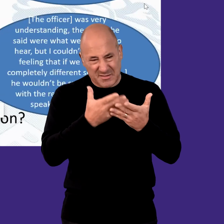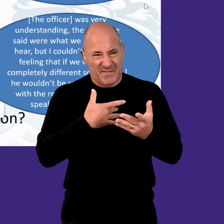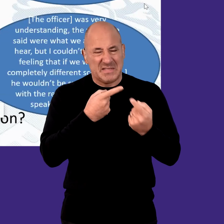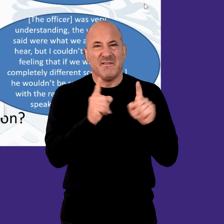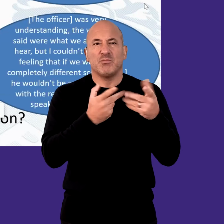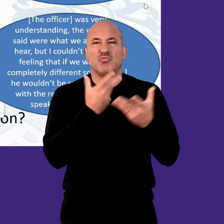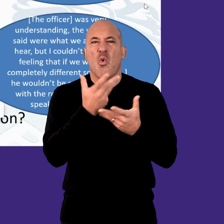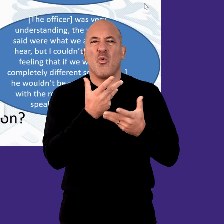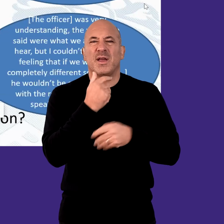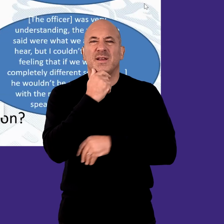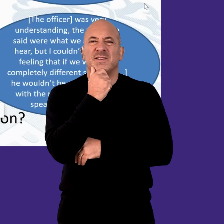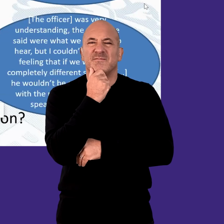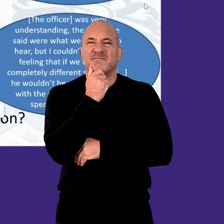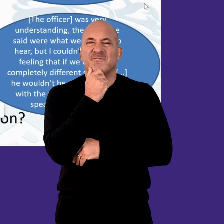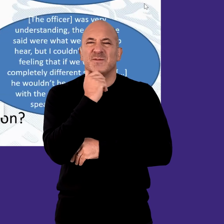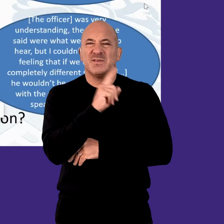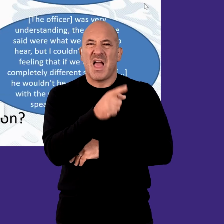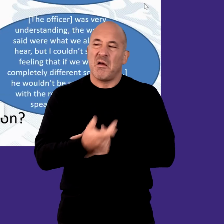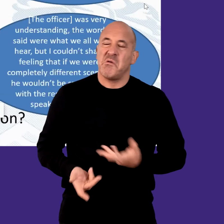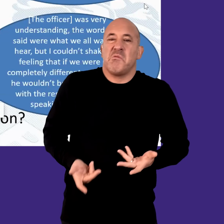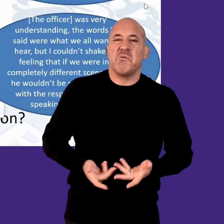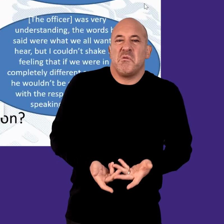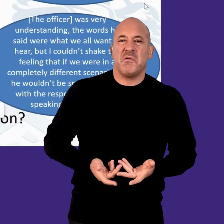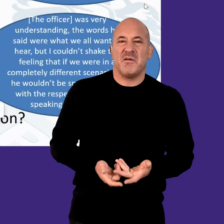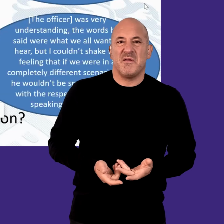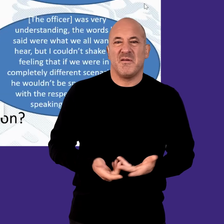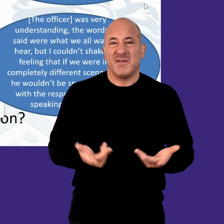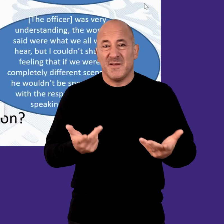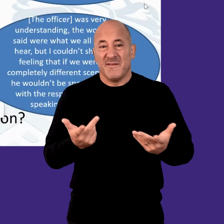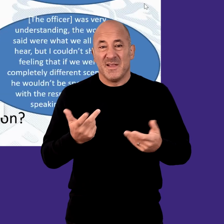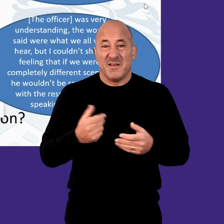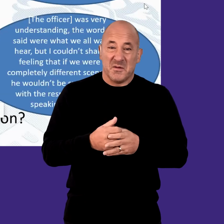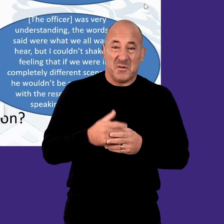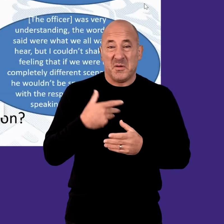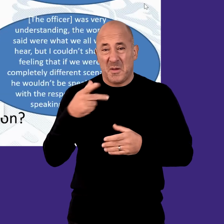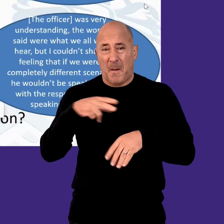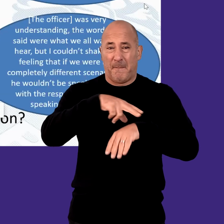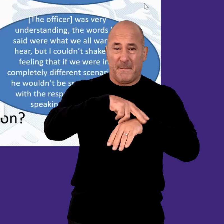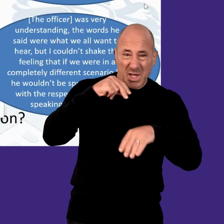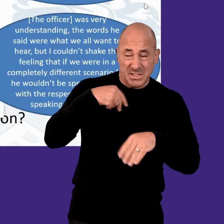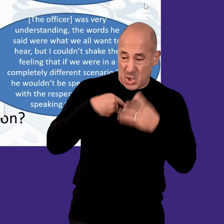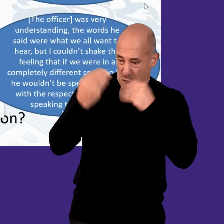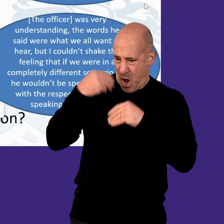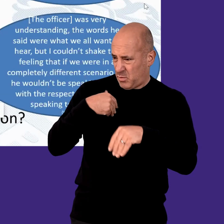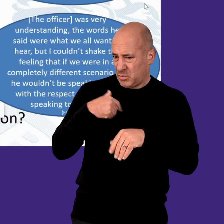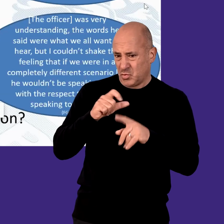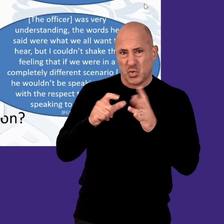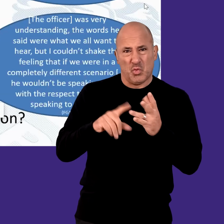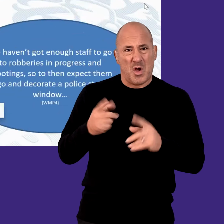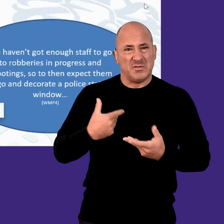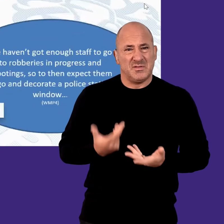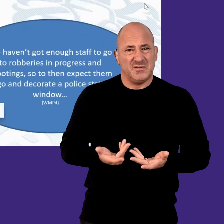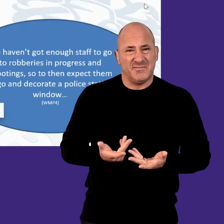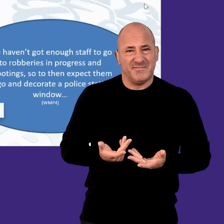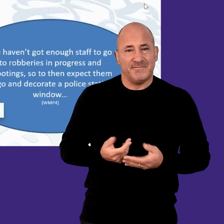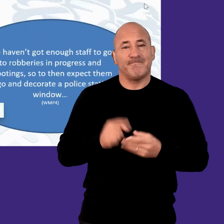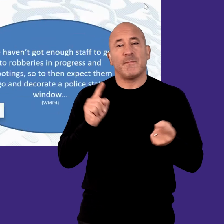with the respect that they're speaking to me with. So it's that, so what? What are we going to do then as the police with what we've learned here?